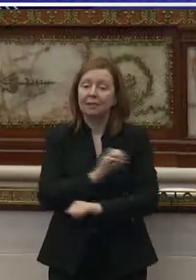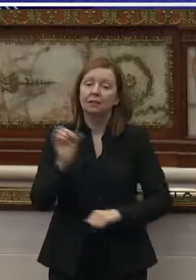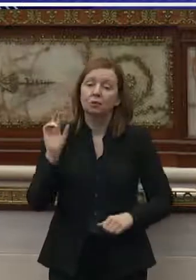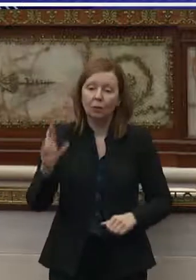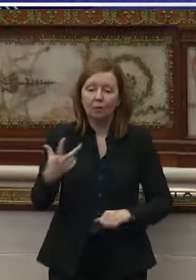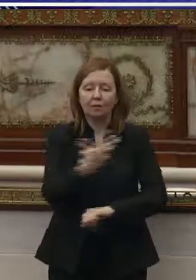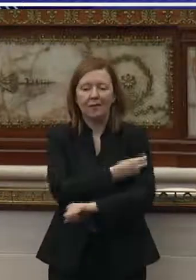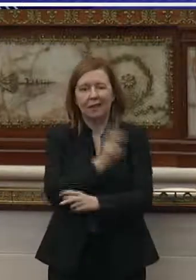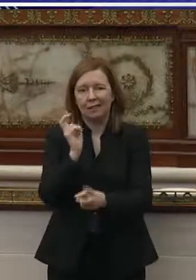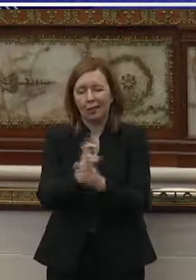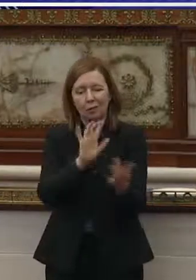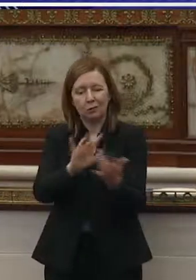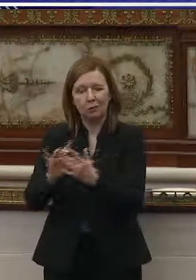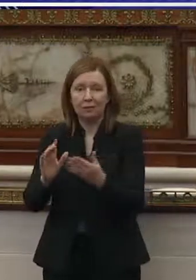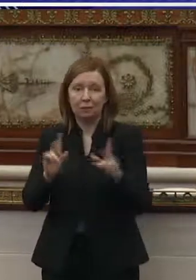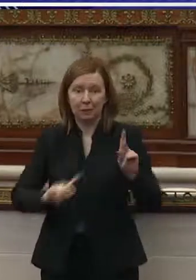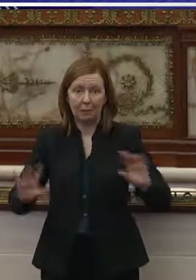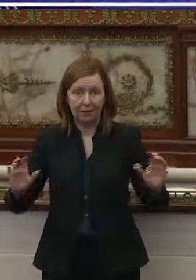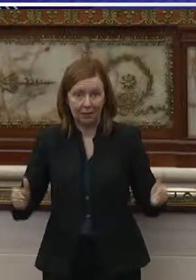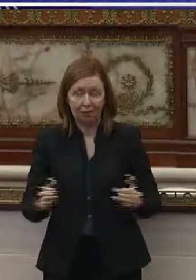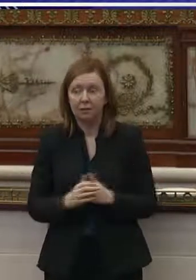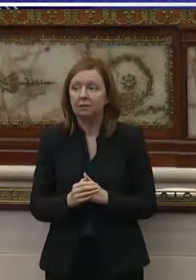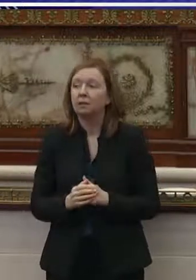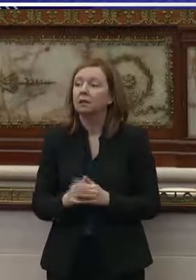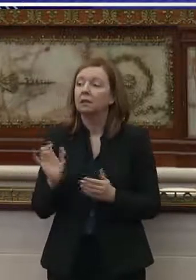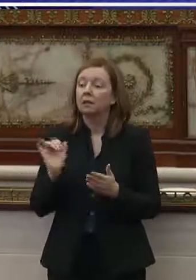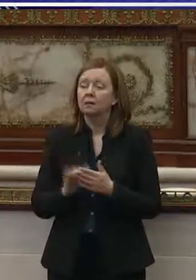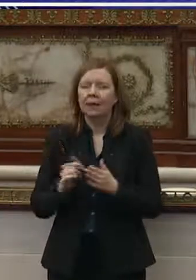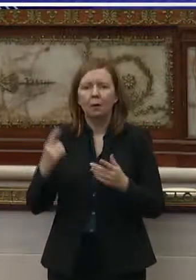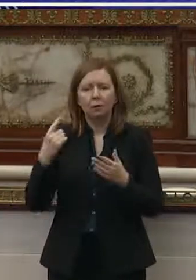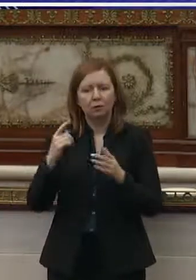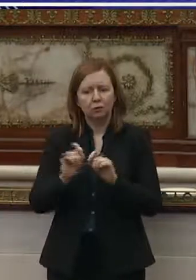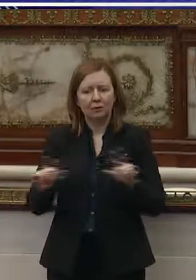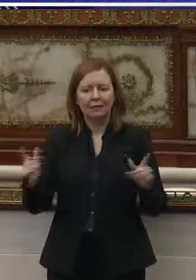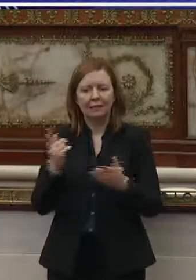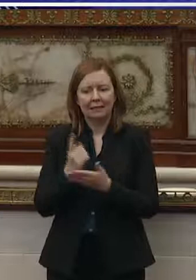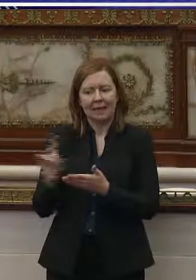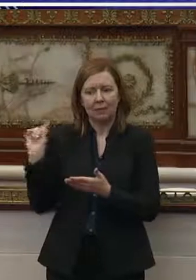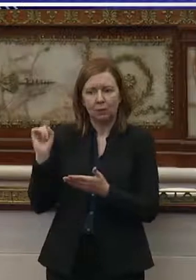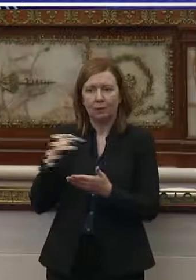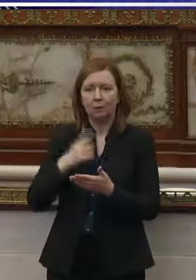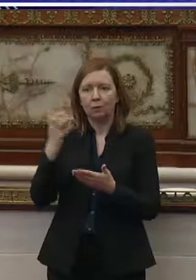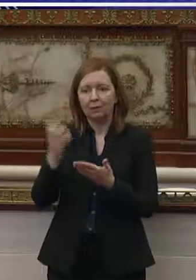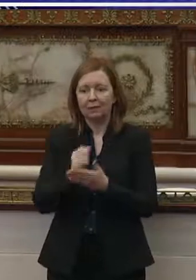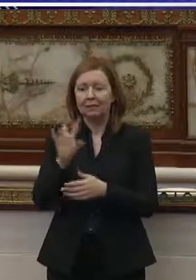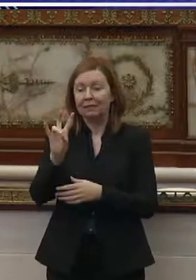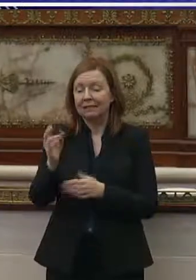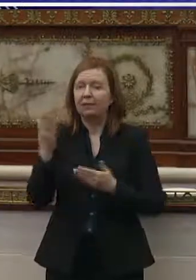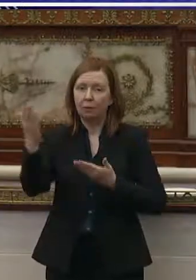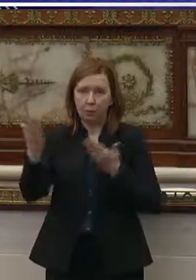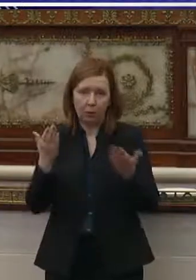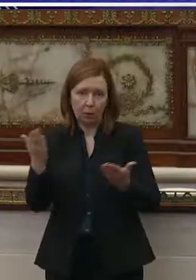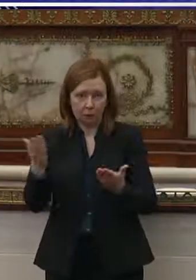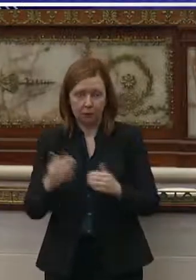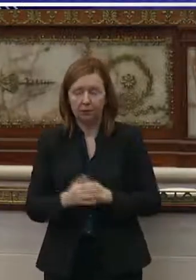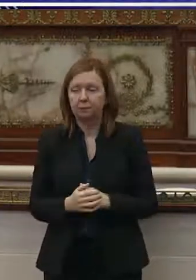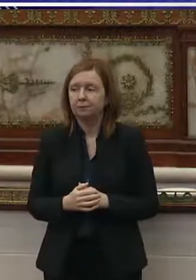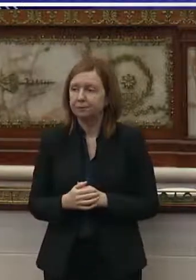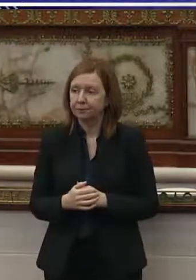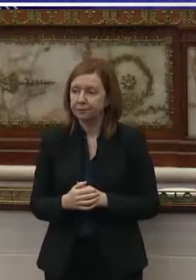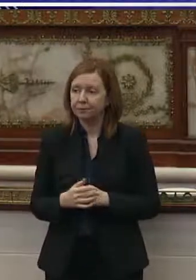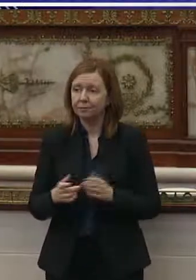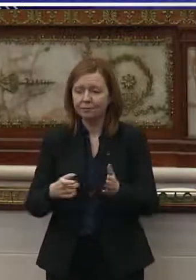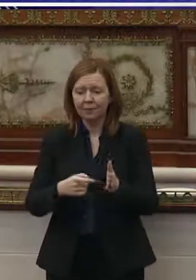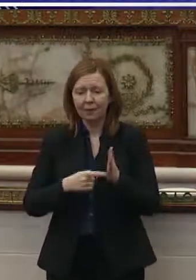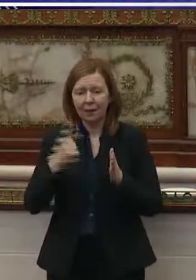hard-to-reach populations. This RFP was released last week, and as of yesterday afternoon, we had received 7 proposals. While